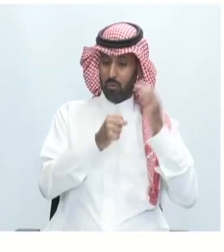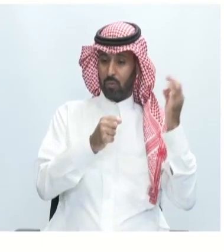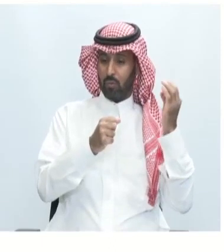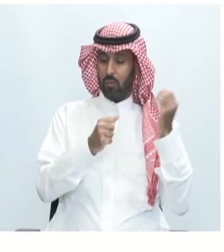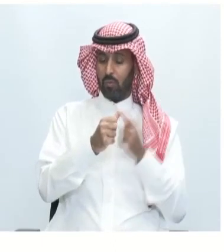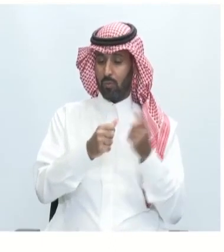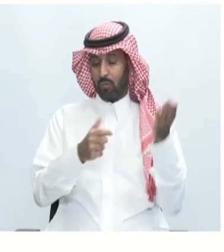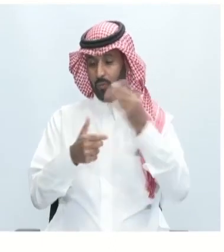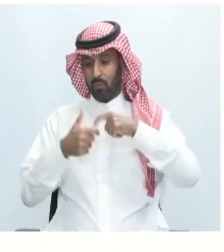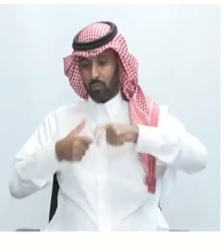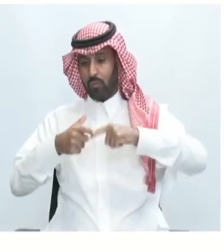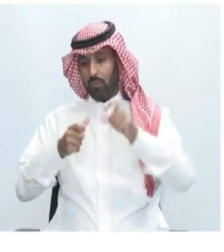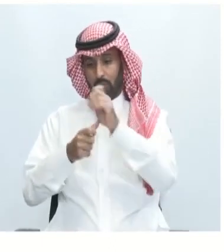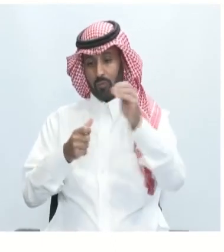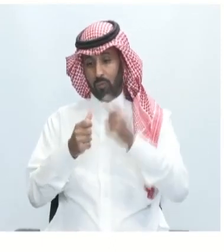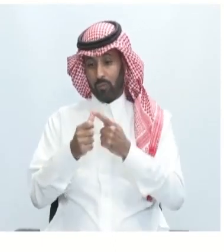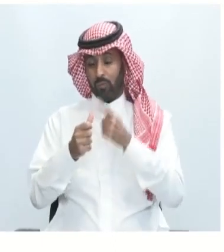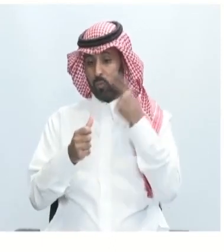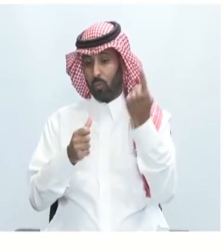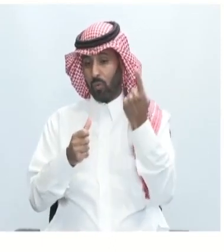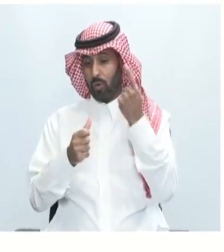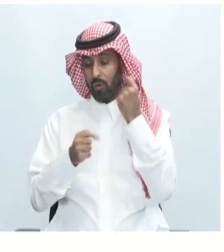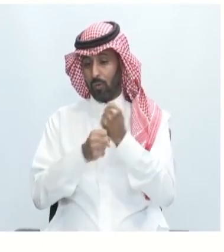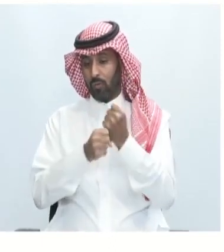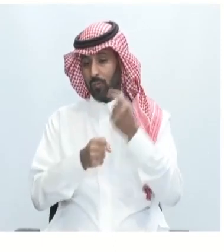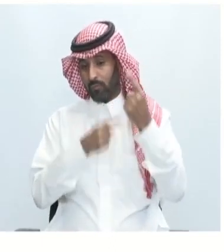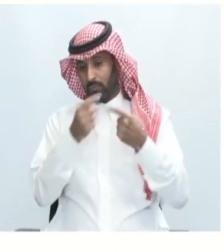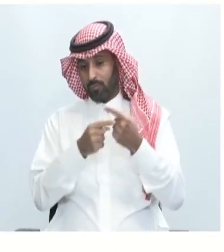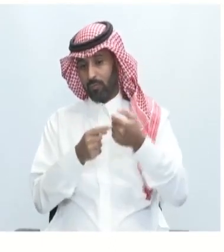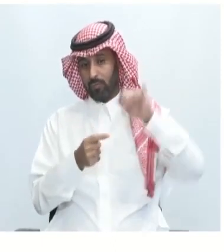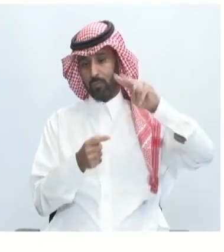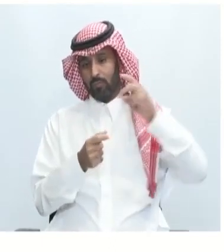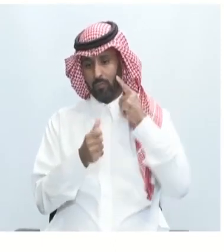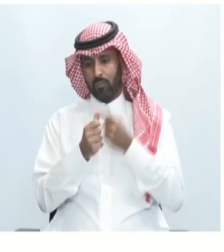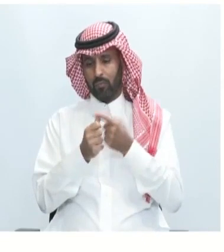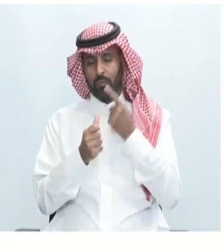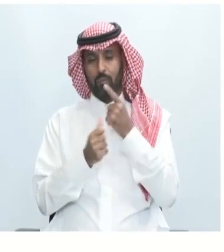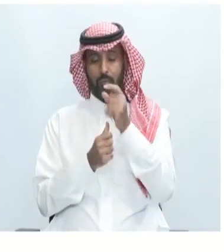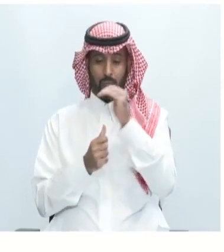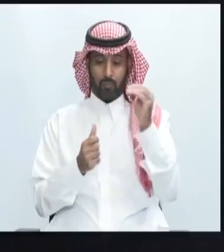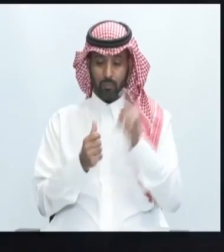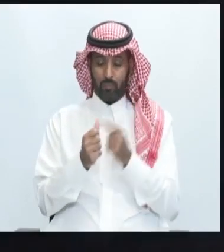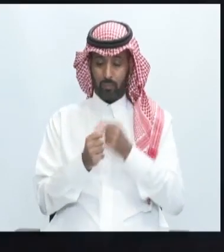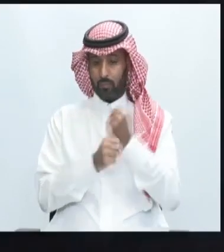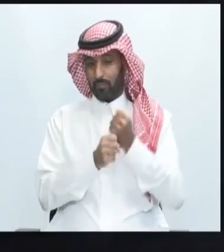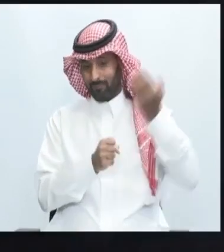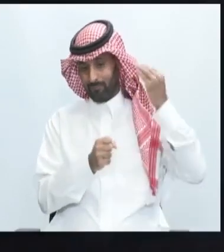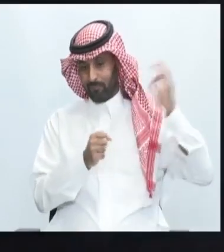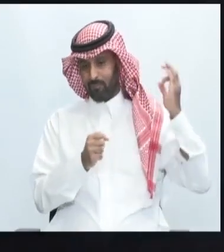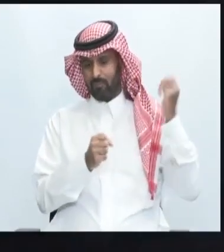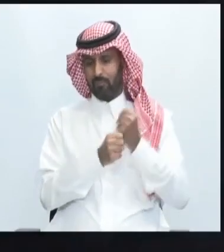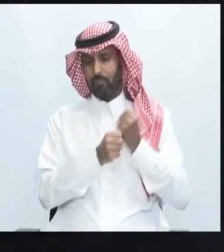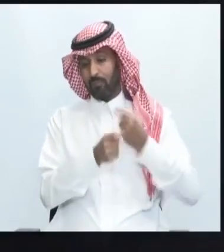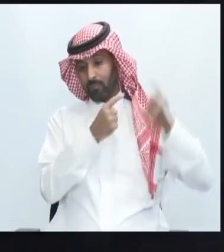one past perfect sentence. Combine sentences to create one past progressive sentence. So we'll be creating sentences in the past perfect and